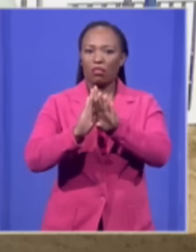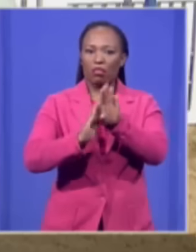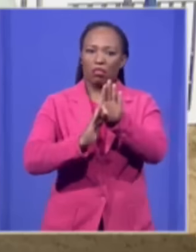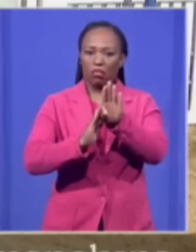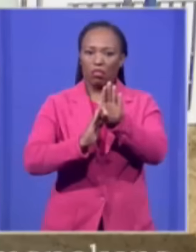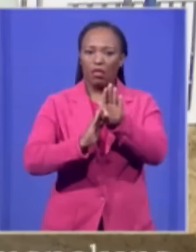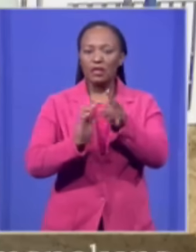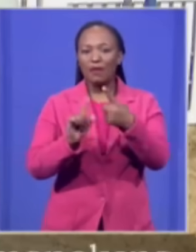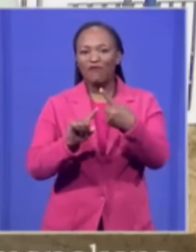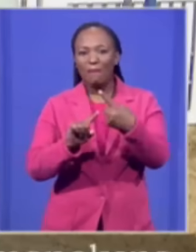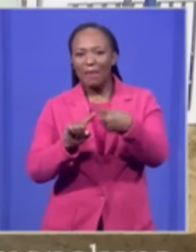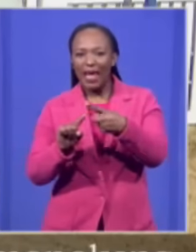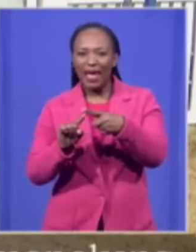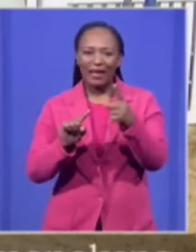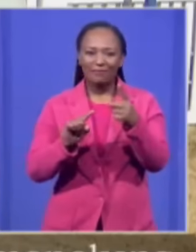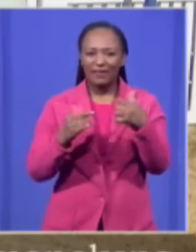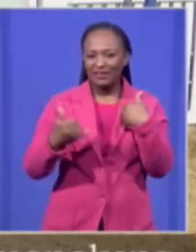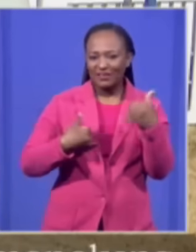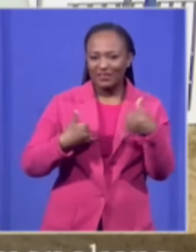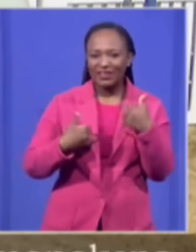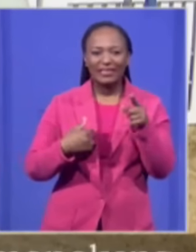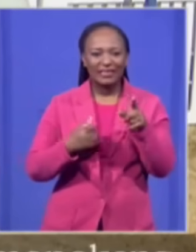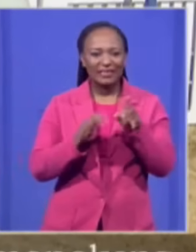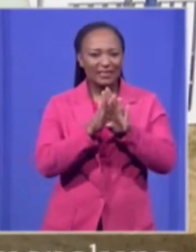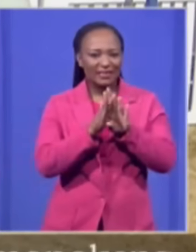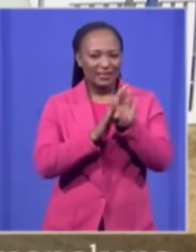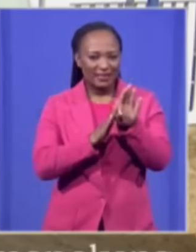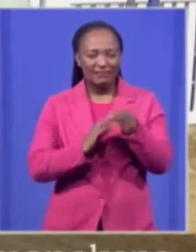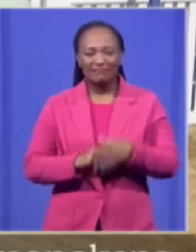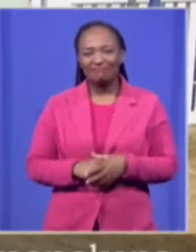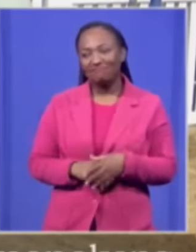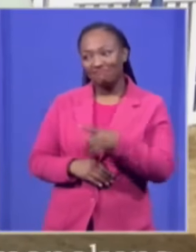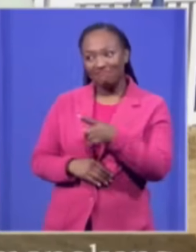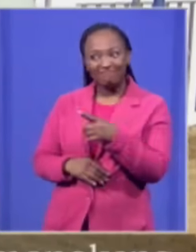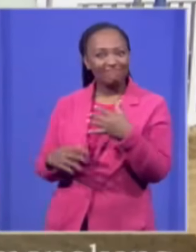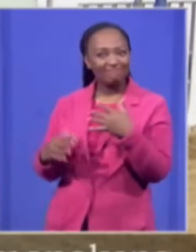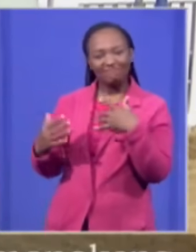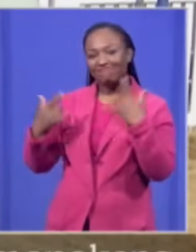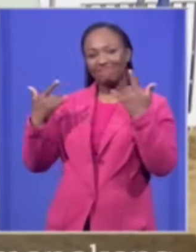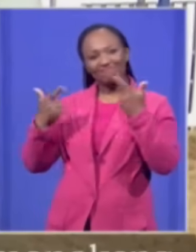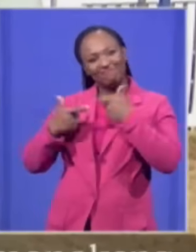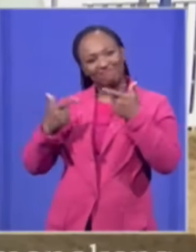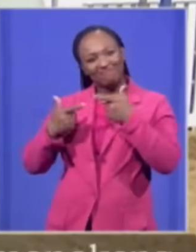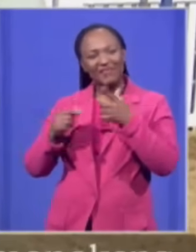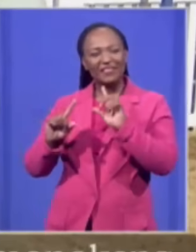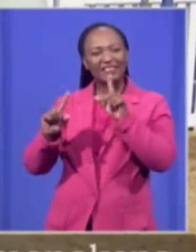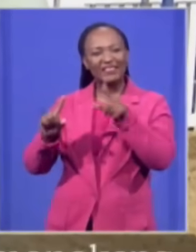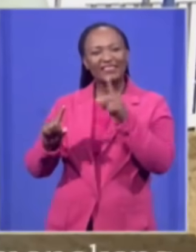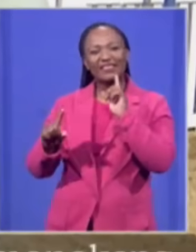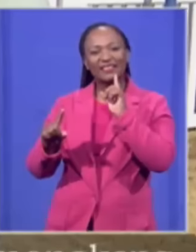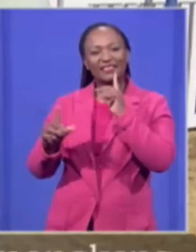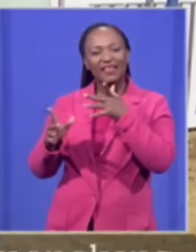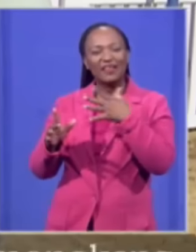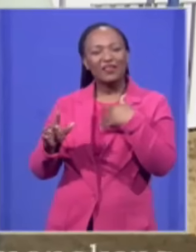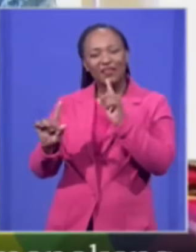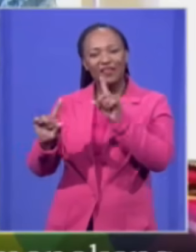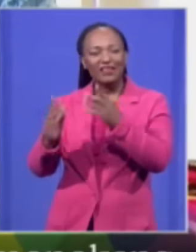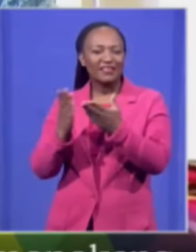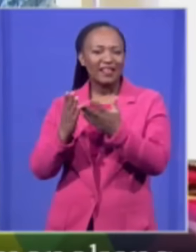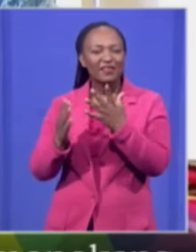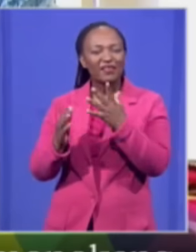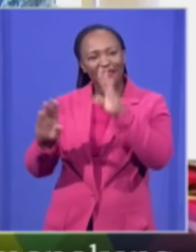papadi. Teacher, when we go to schools, we say hi to the prince and we do the themes and